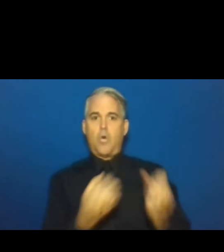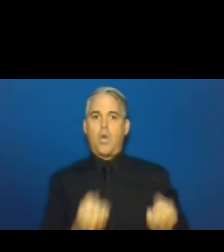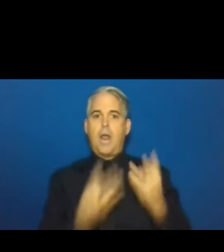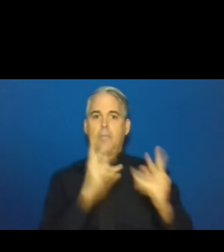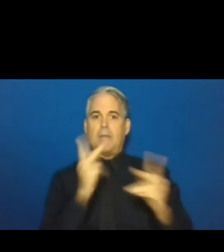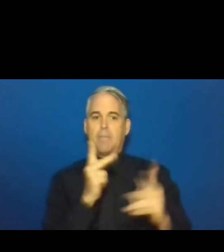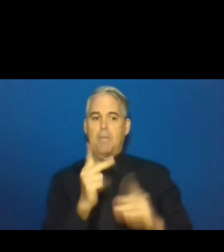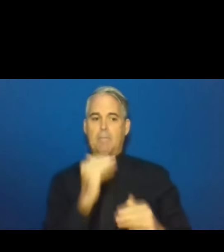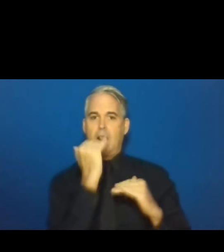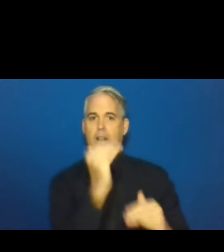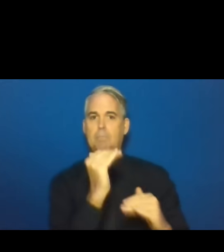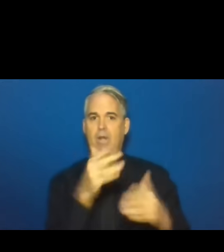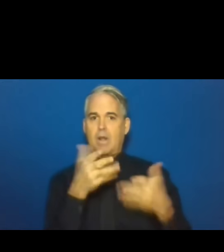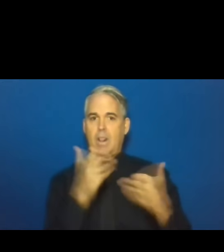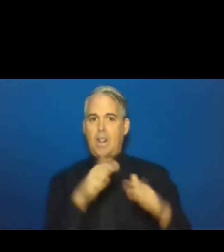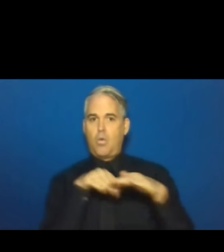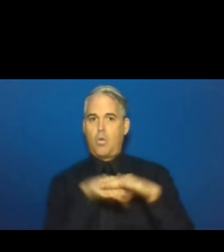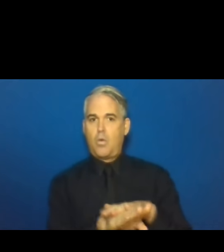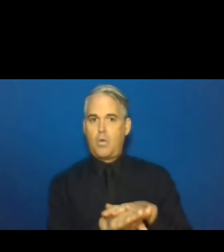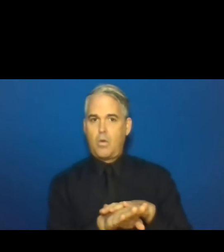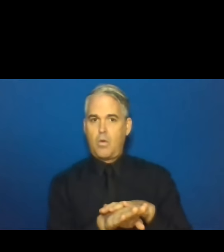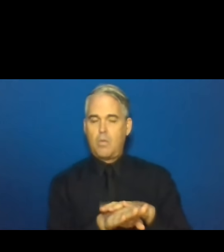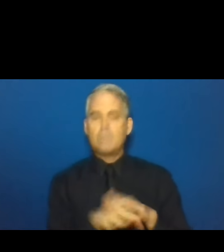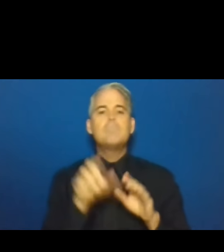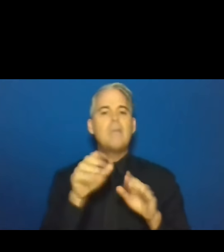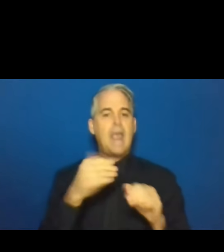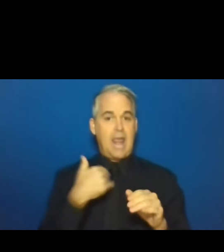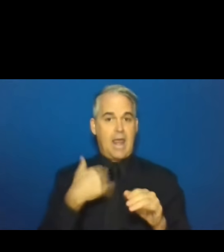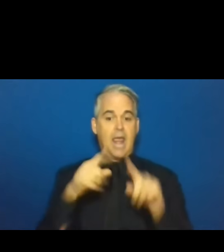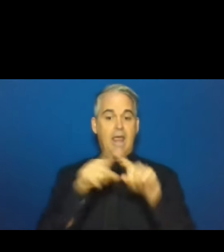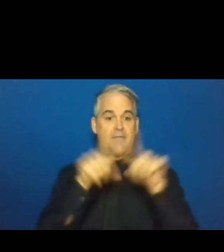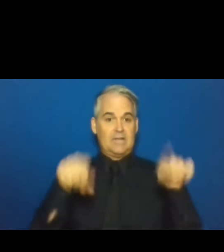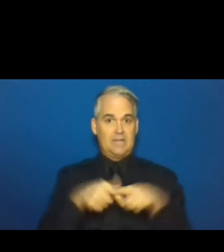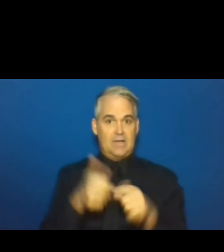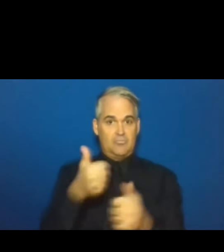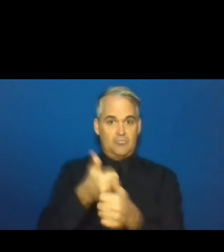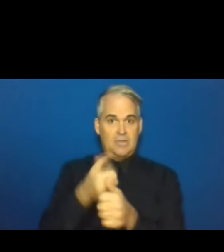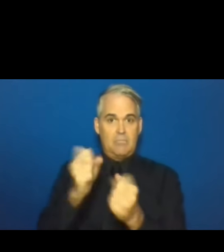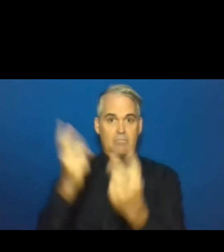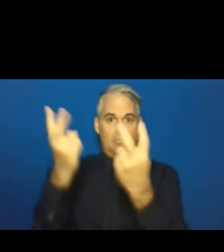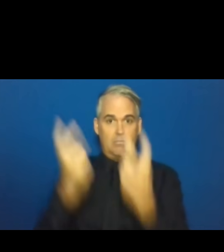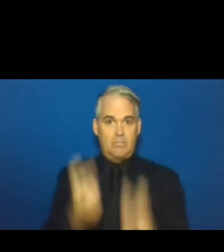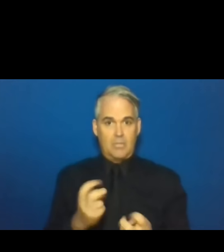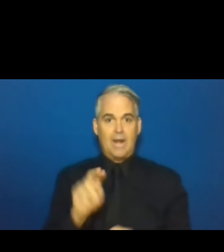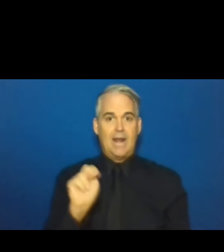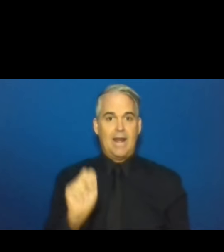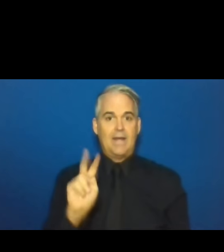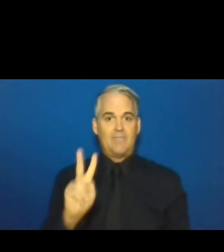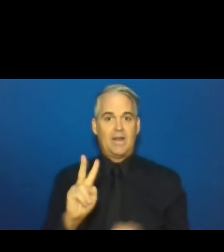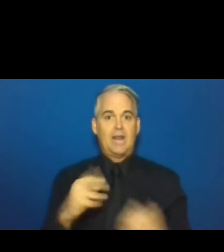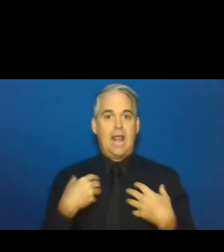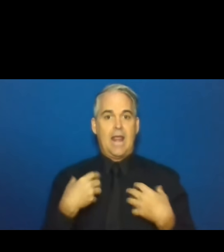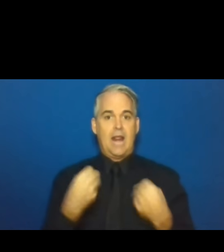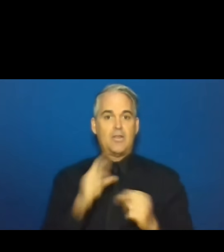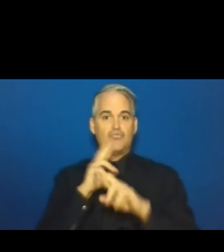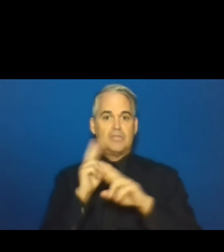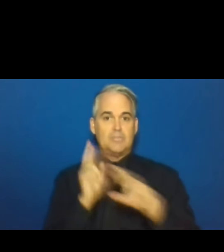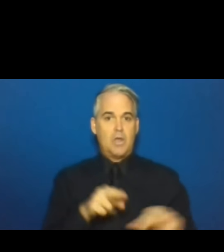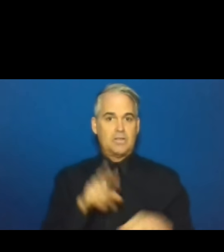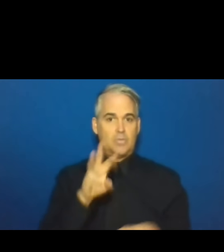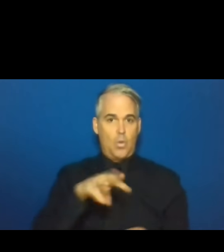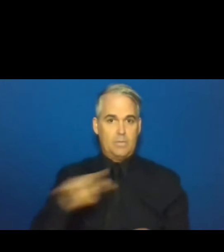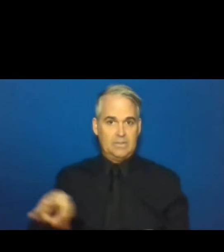entrances. You can find downloadable capacity signs on the NV Health Response website. Now, what